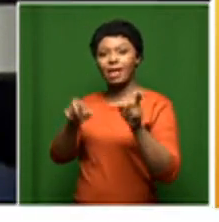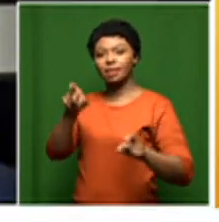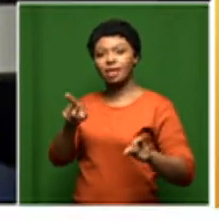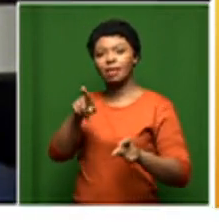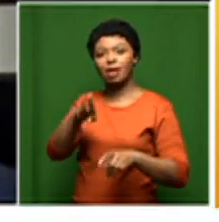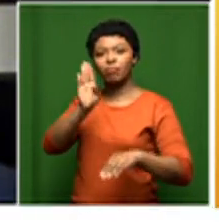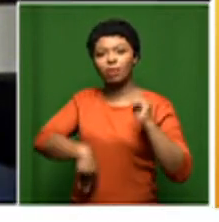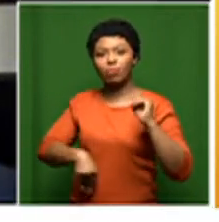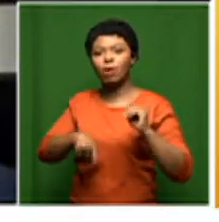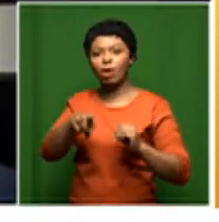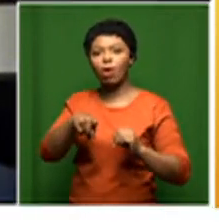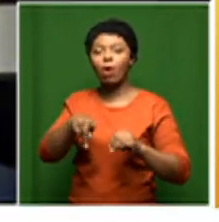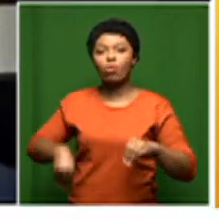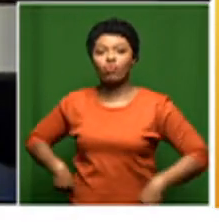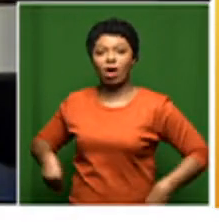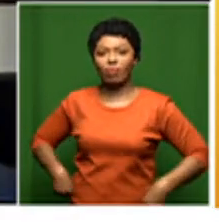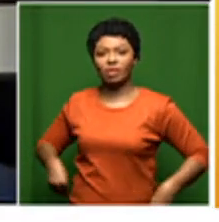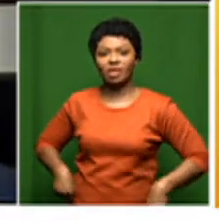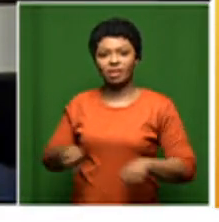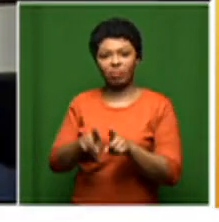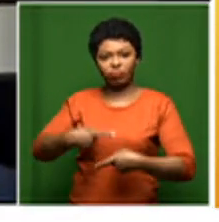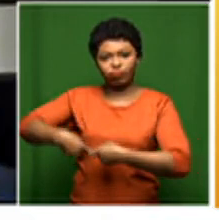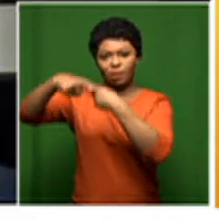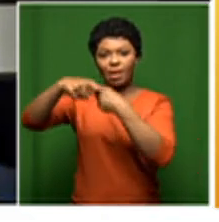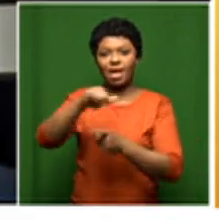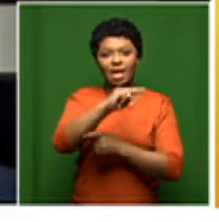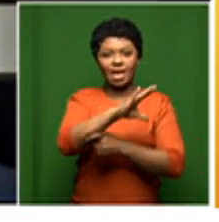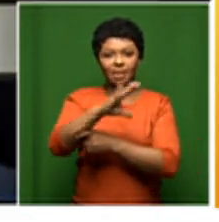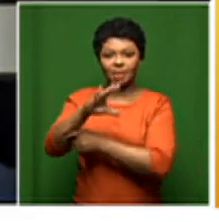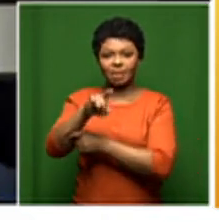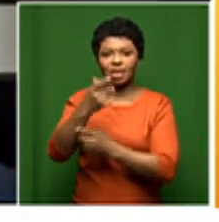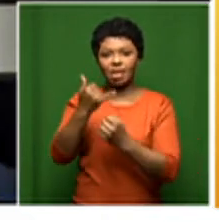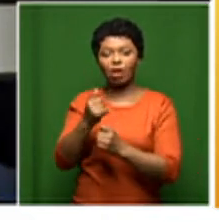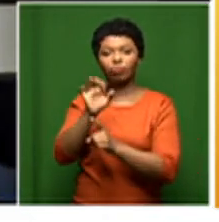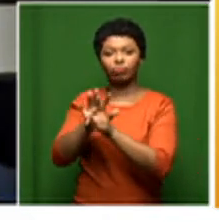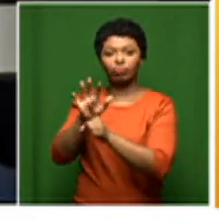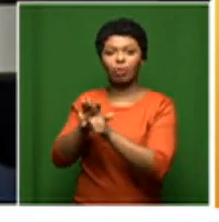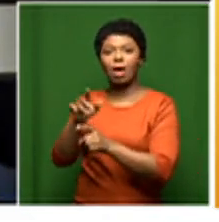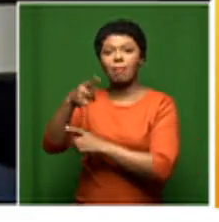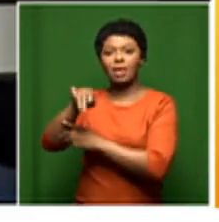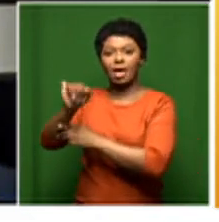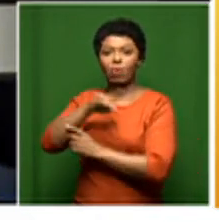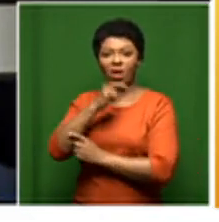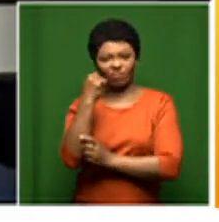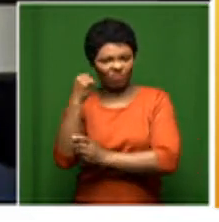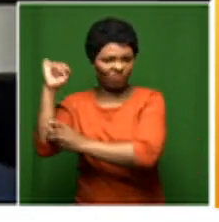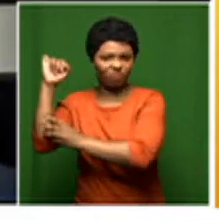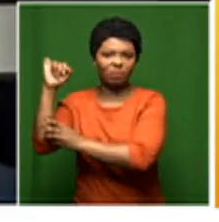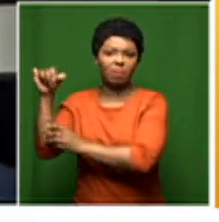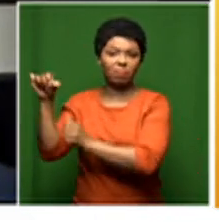on precautionary suspension, and the ANC has basically severed ties with the Patriotic Alliance for refusing to reinstate